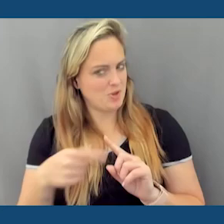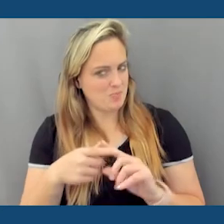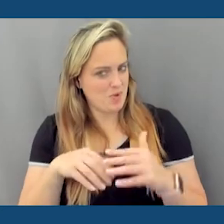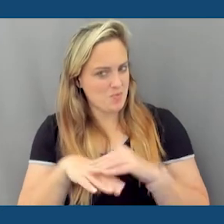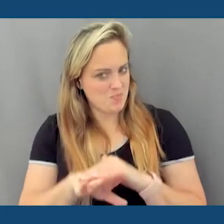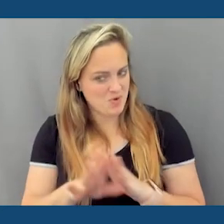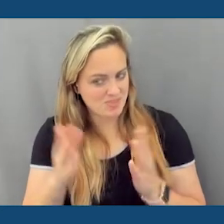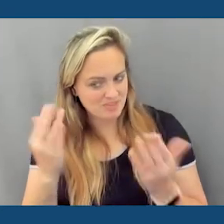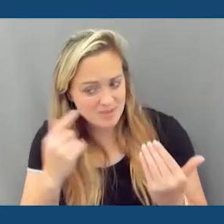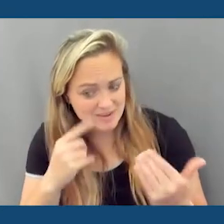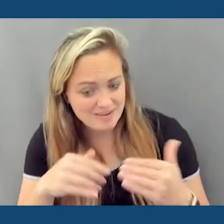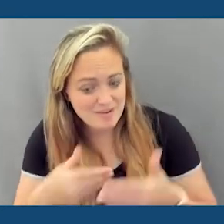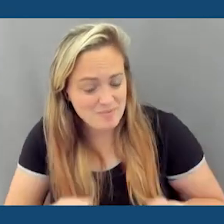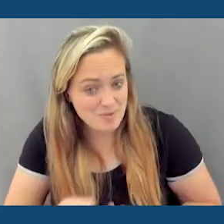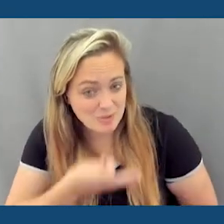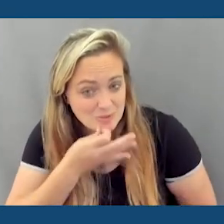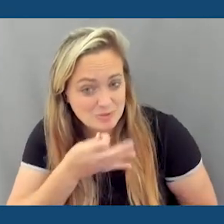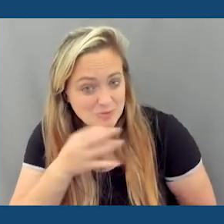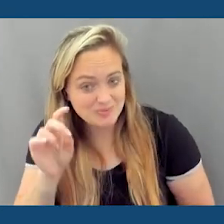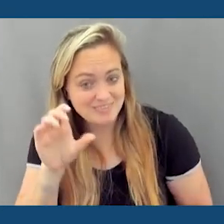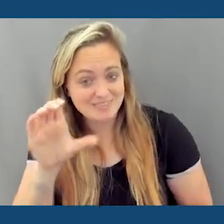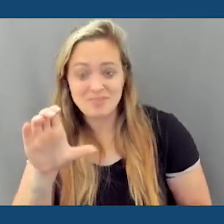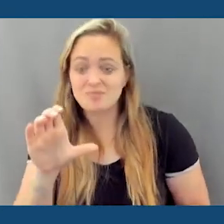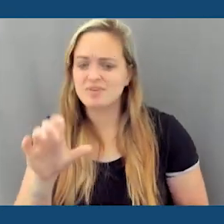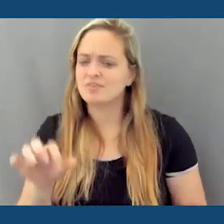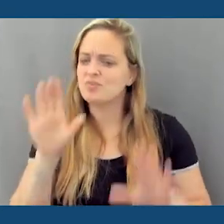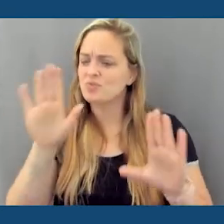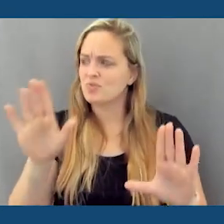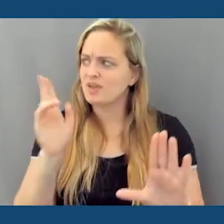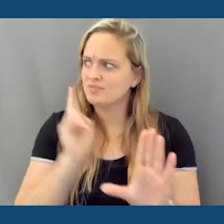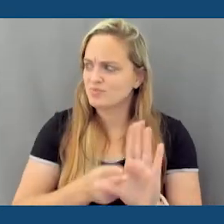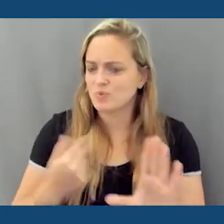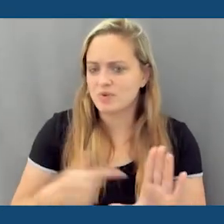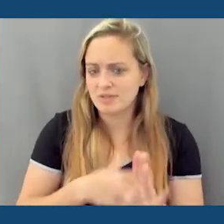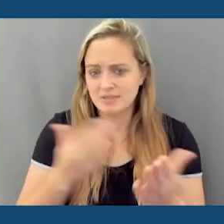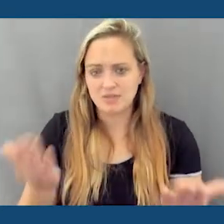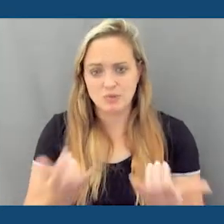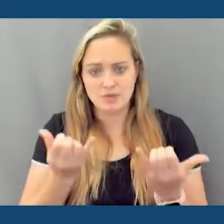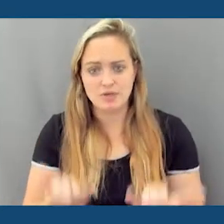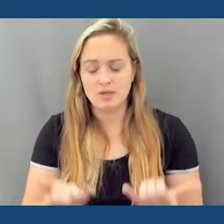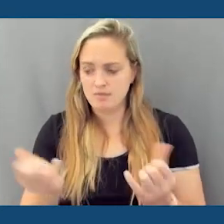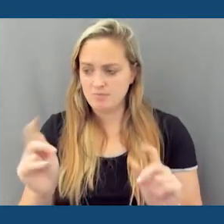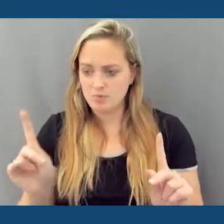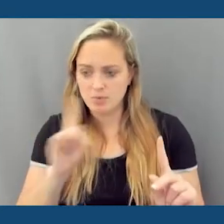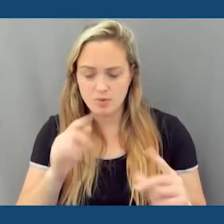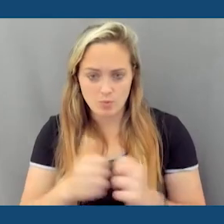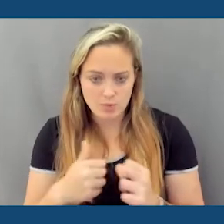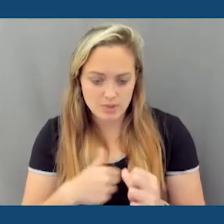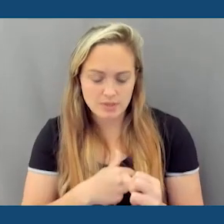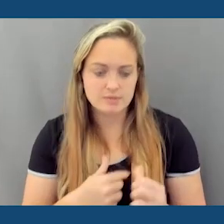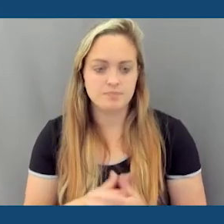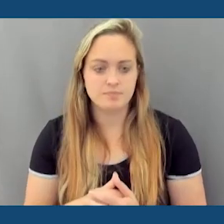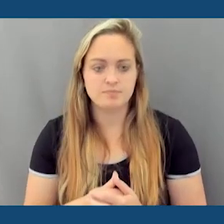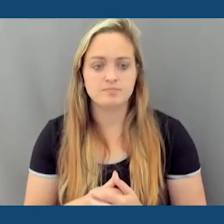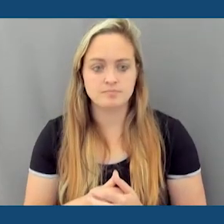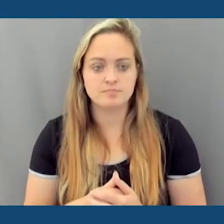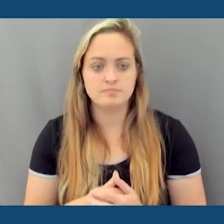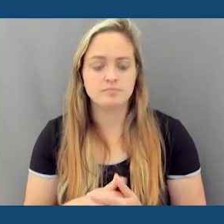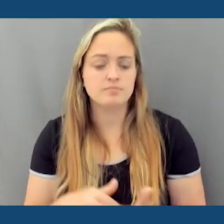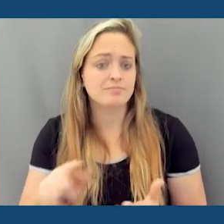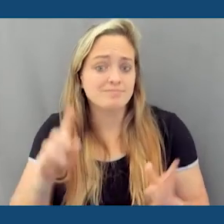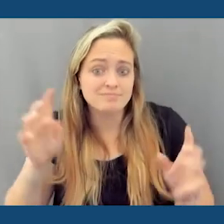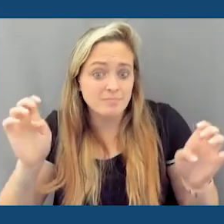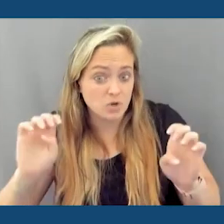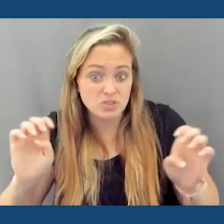a baby by December. So great to have them here and the individuals who stood up with us. But this is a